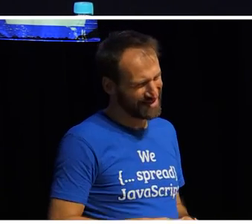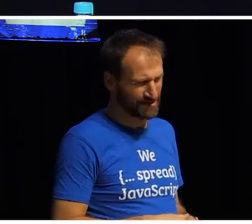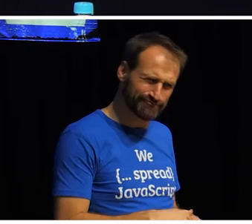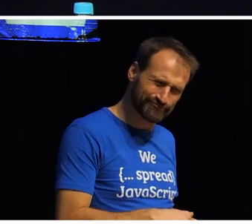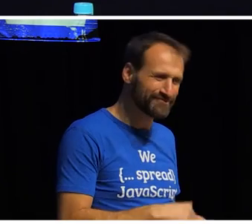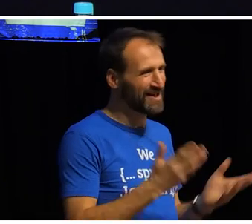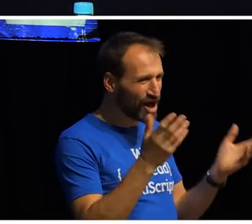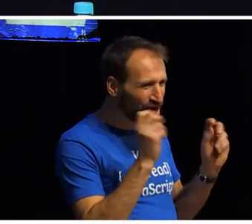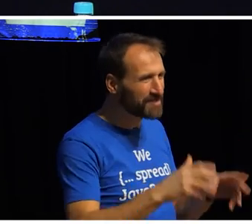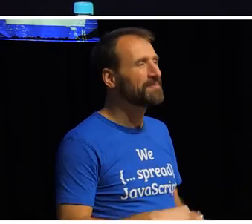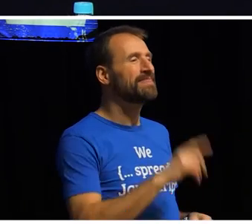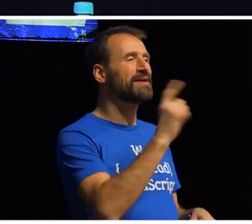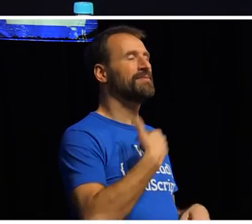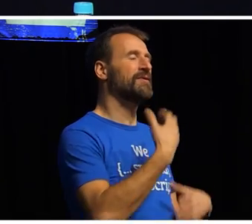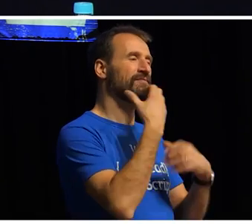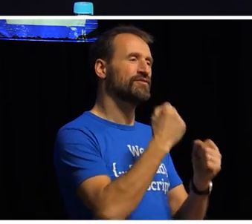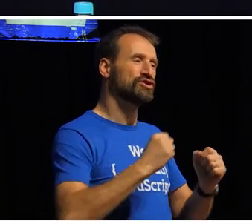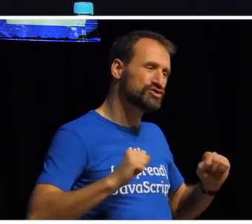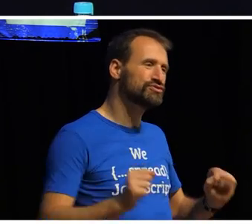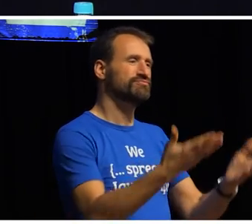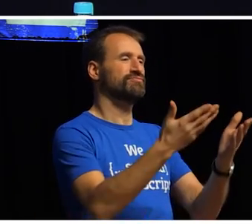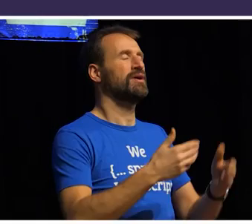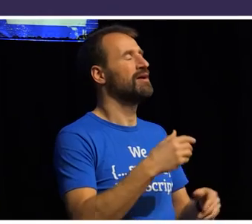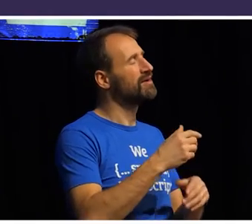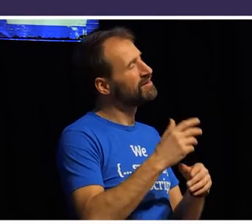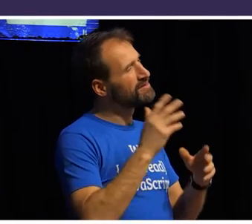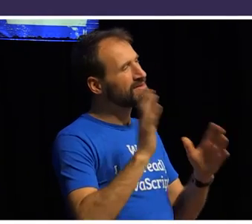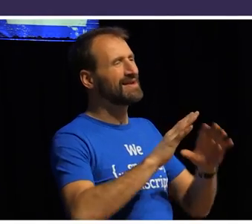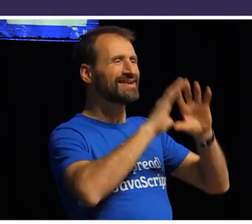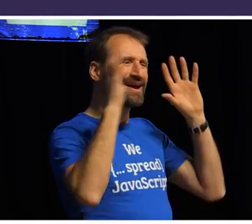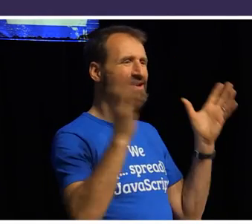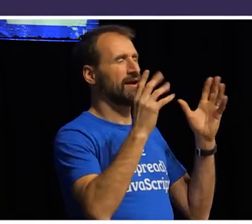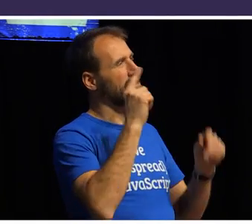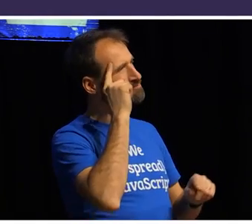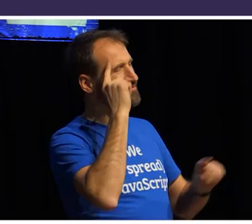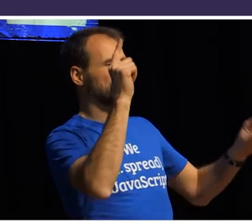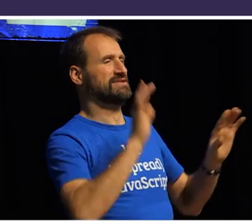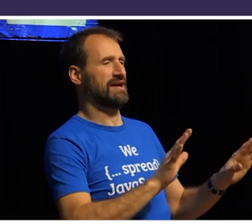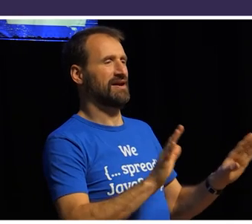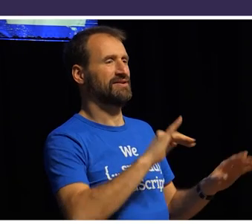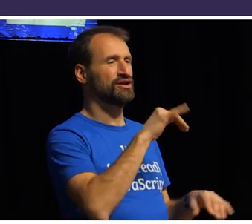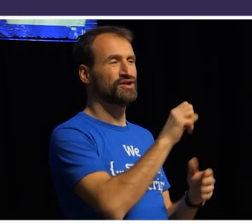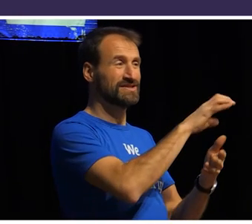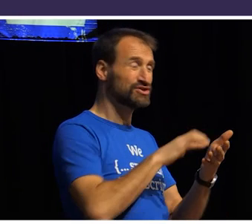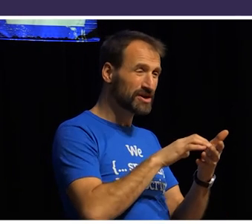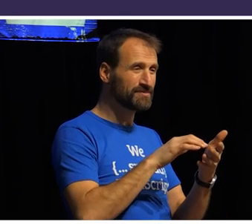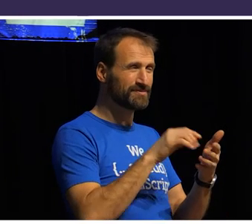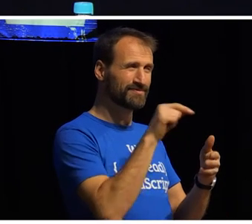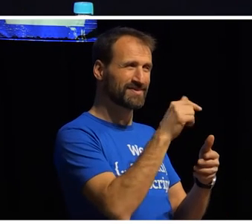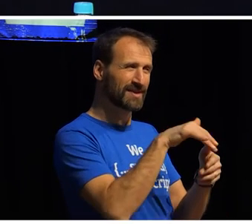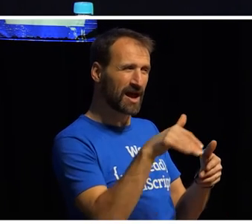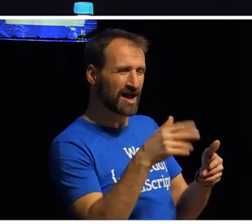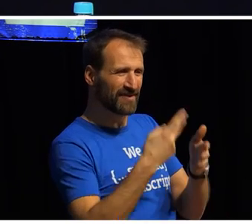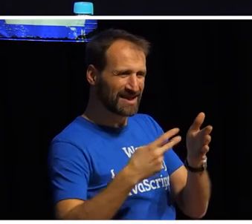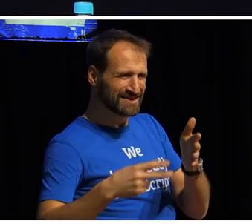will encourage you above and beyond sort of general awareness do you first of all think about the JavaScript takeaways and these mistakes and and how can you avoid them in your own